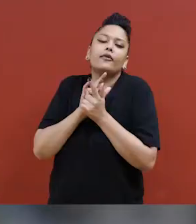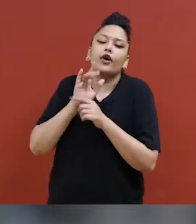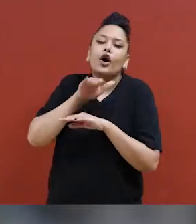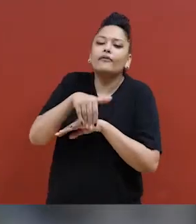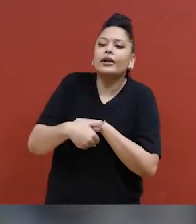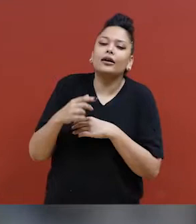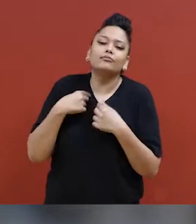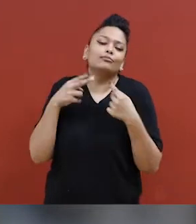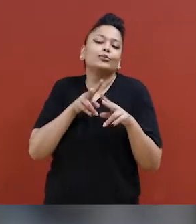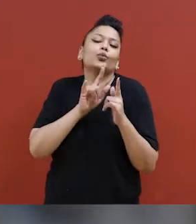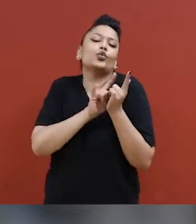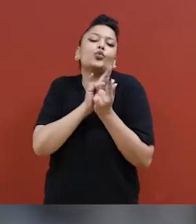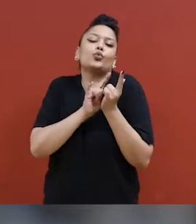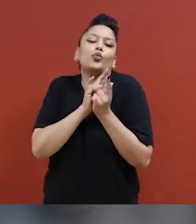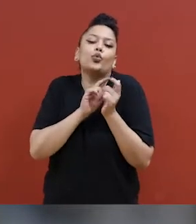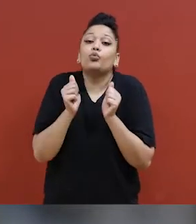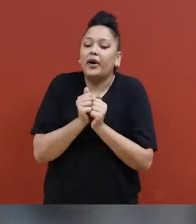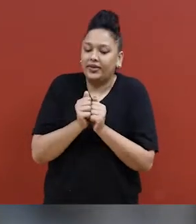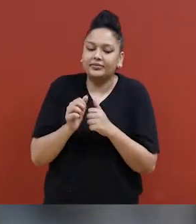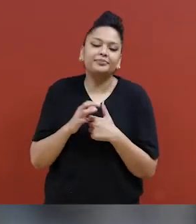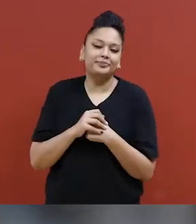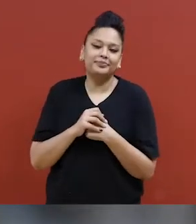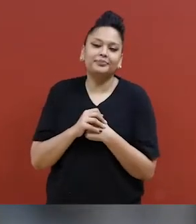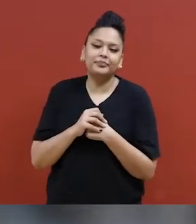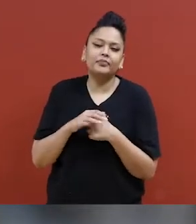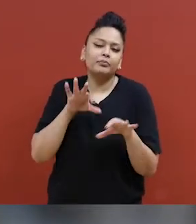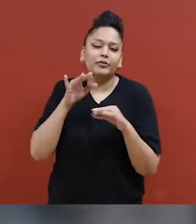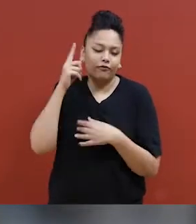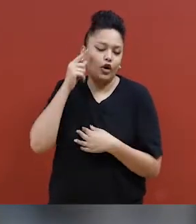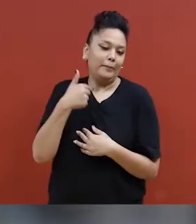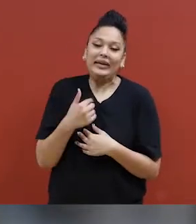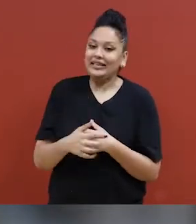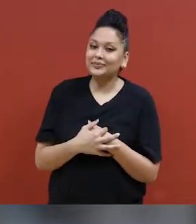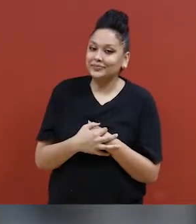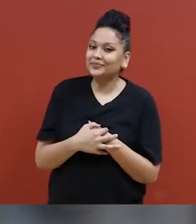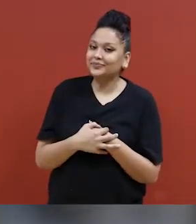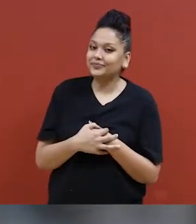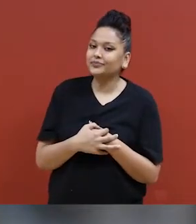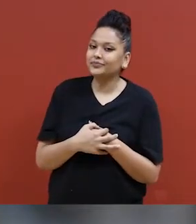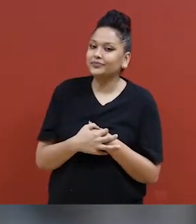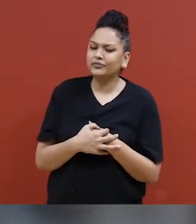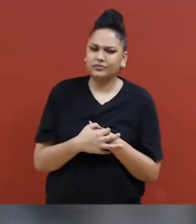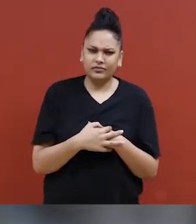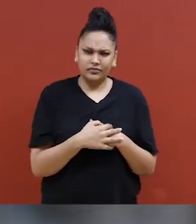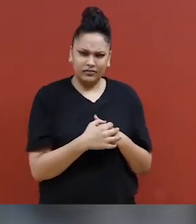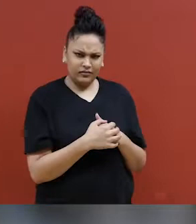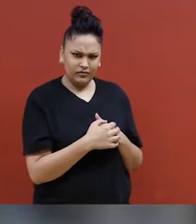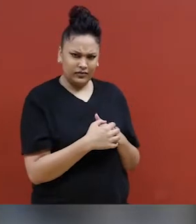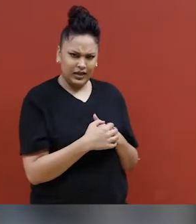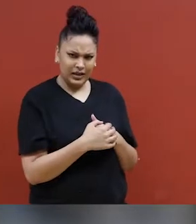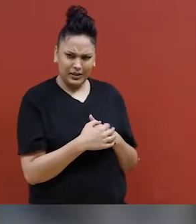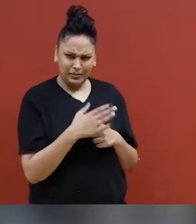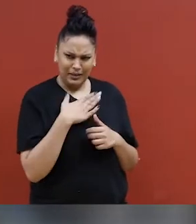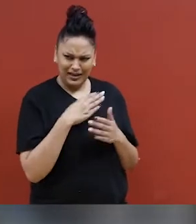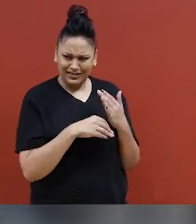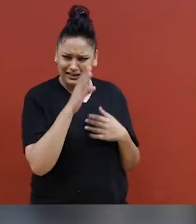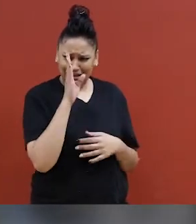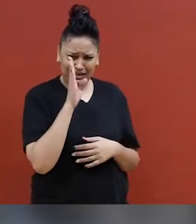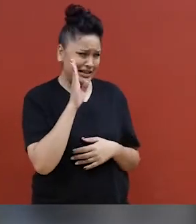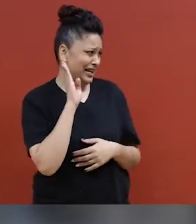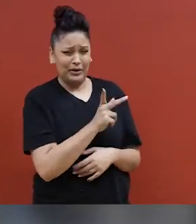with." So what my student was doing was not just